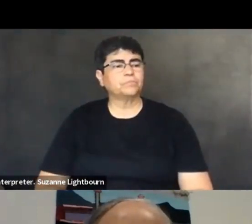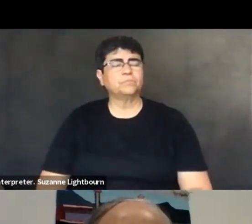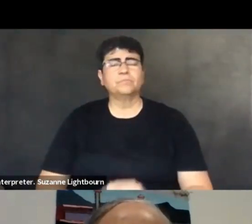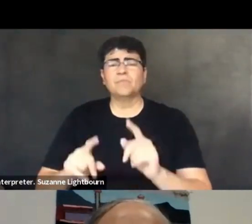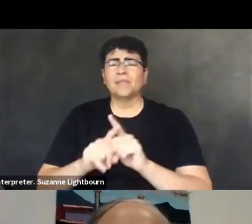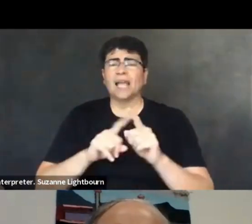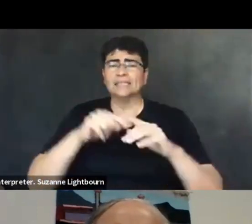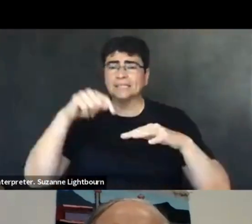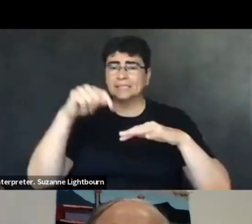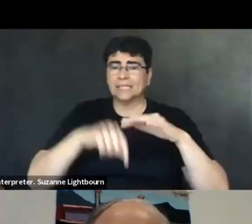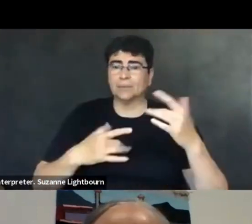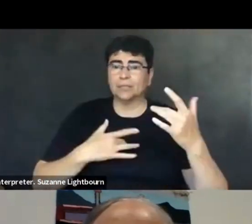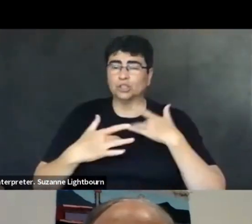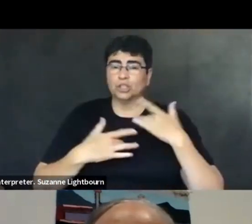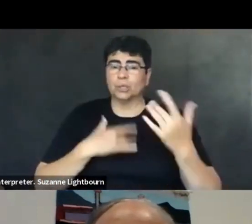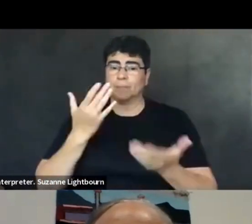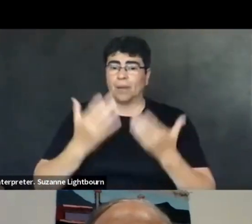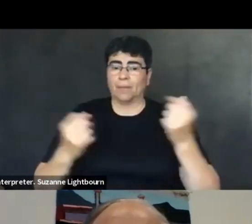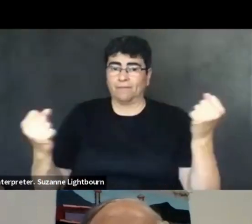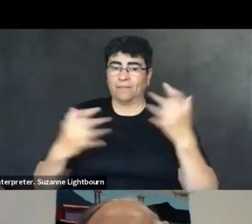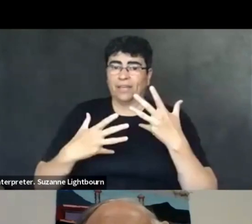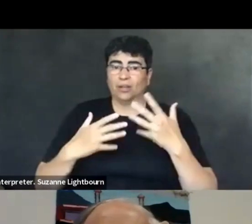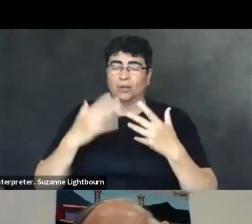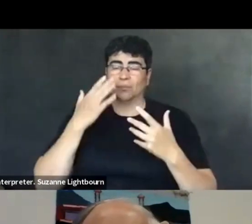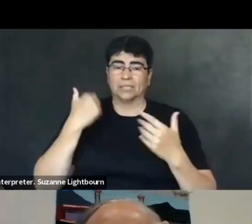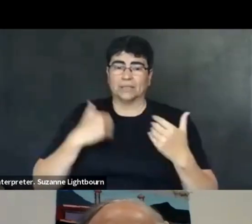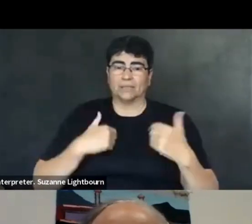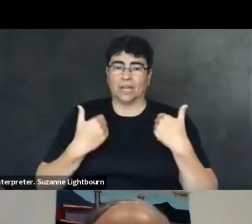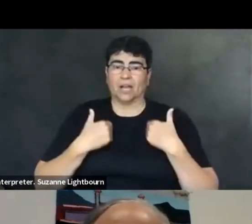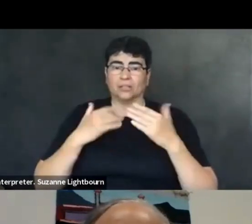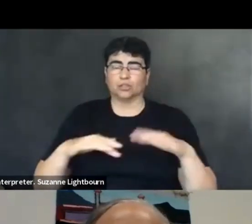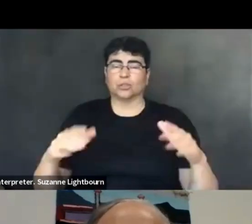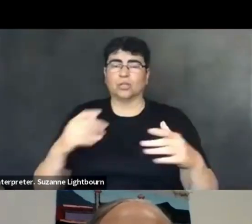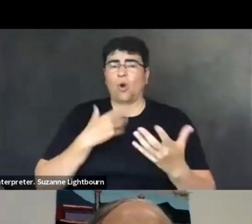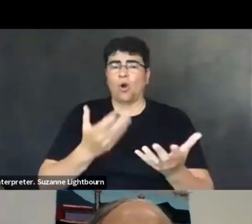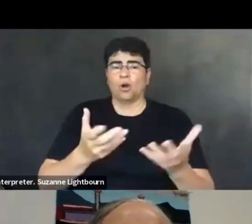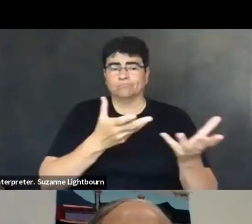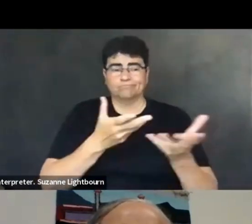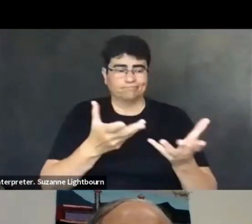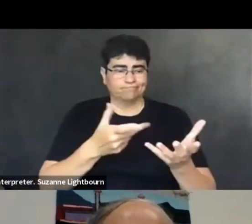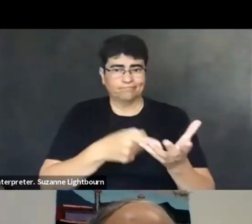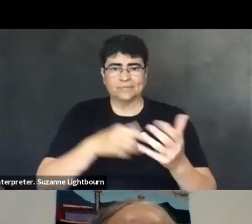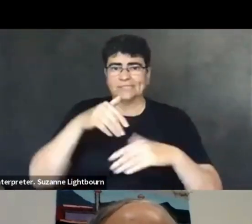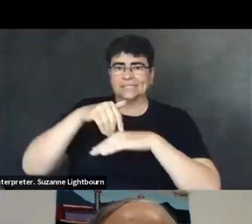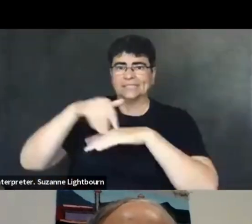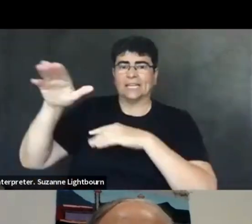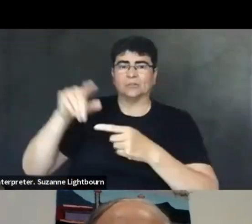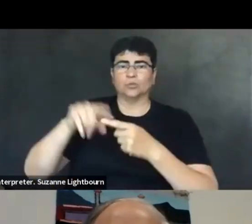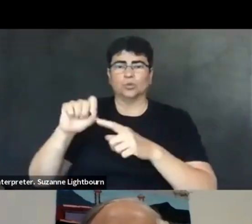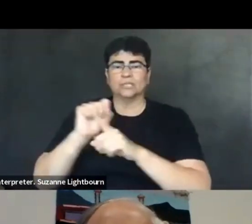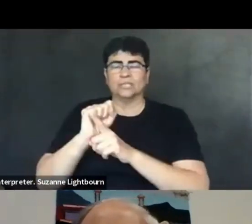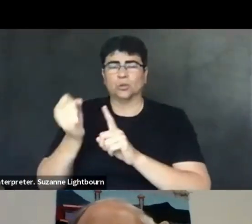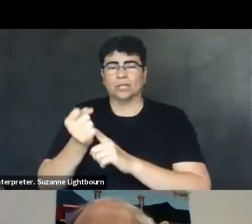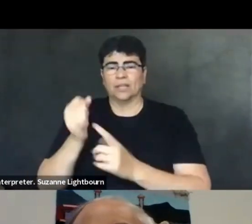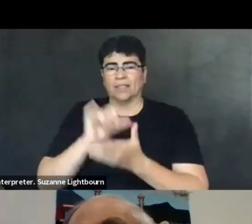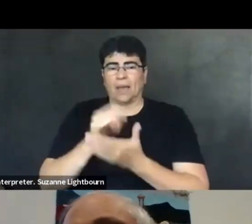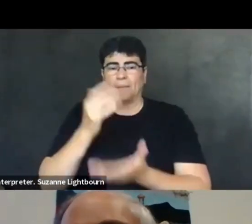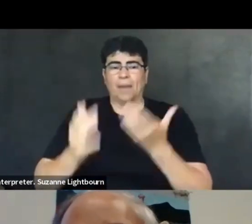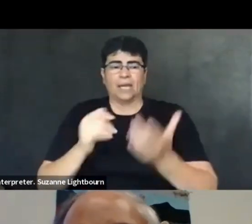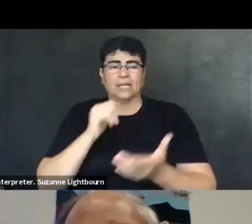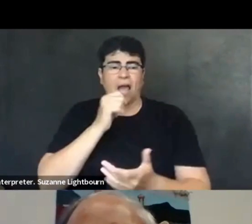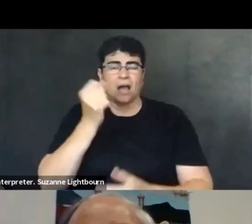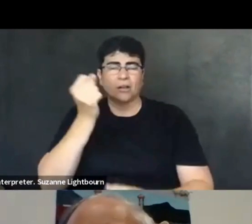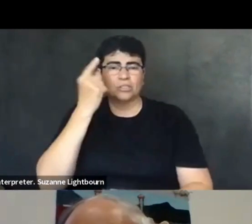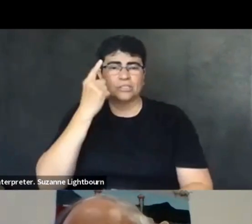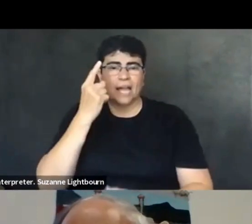even a fear for their young children. They're sending them off to situations which may not